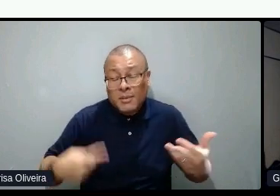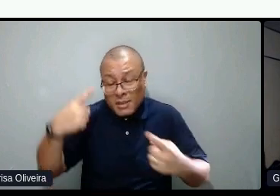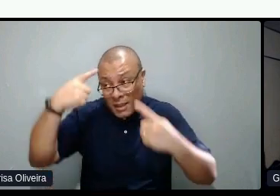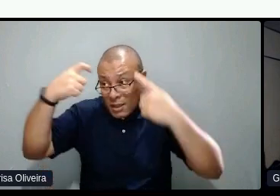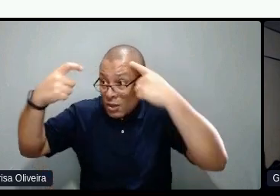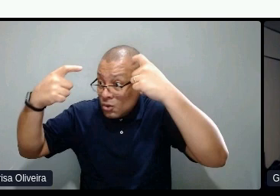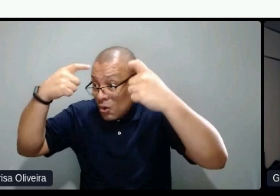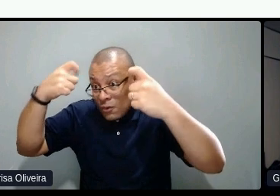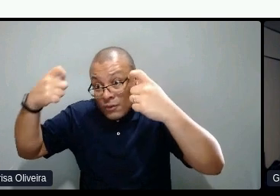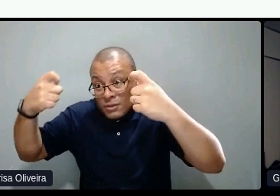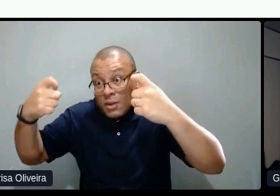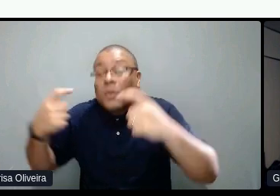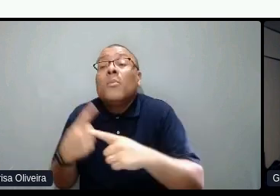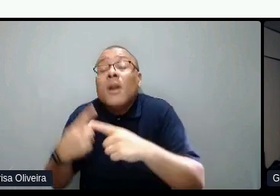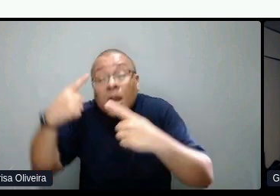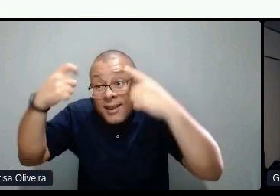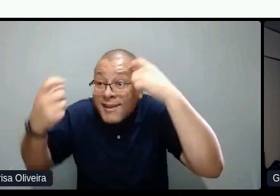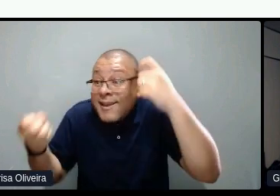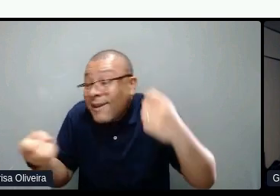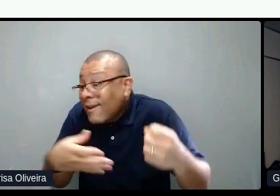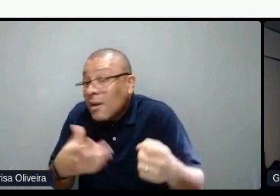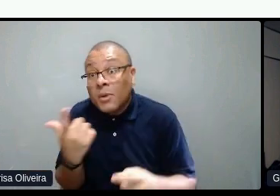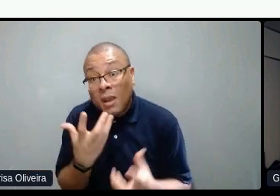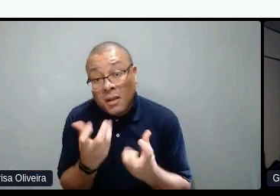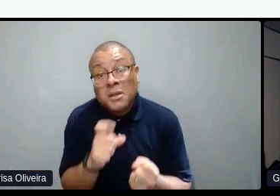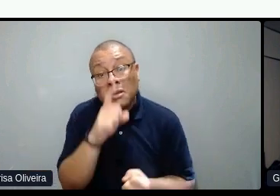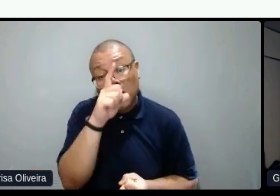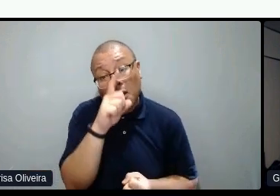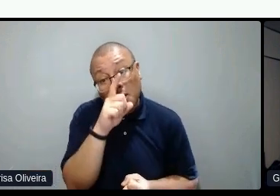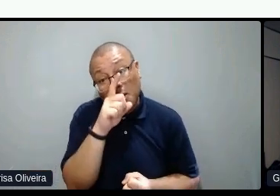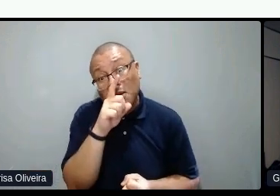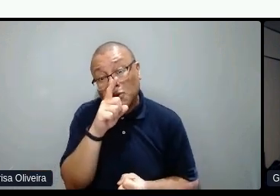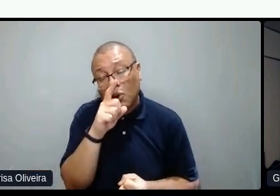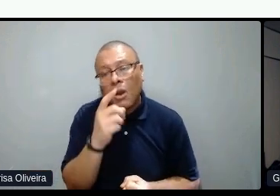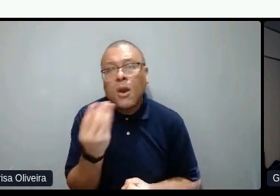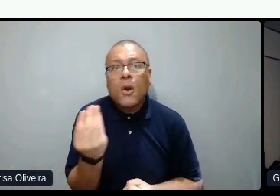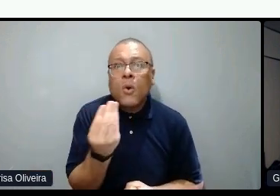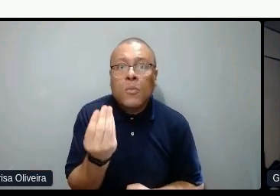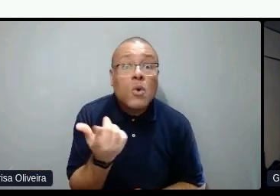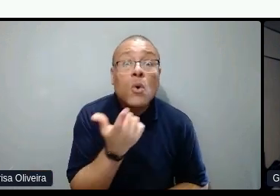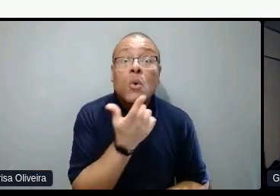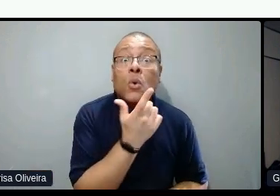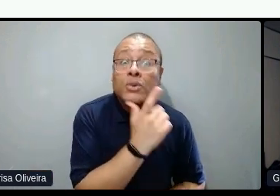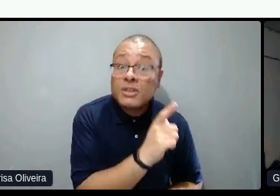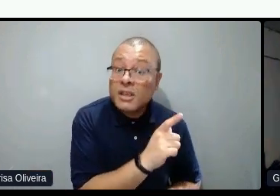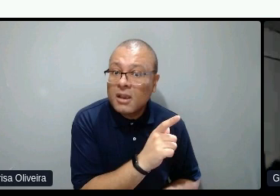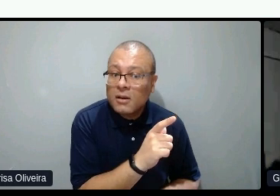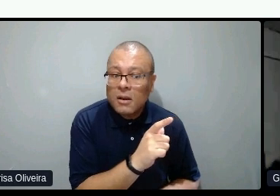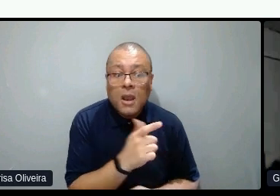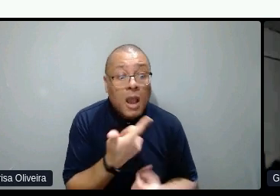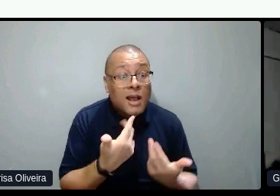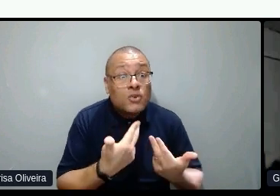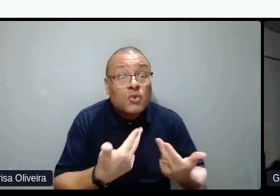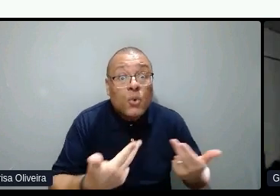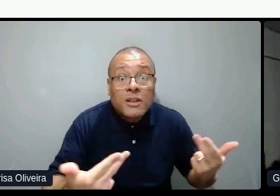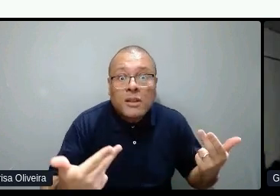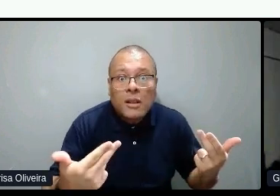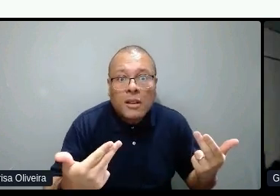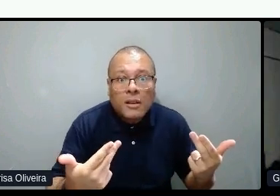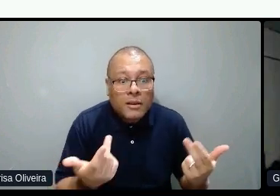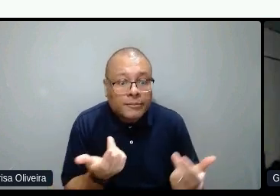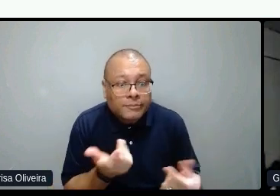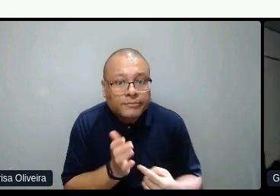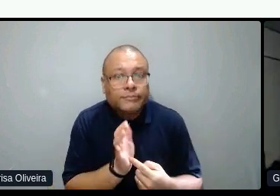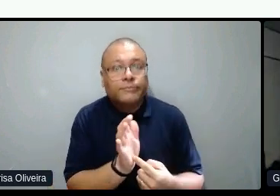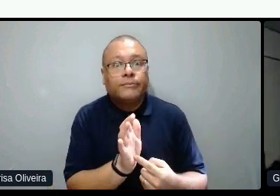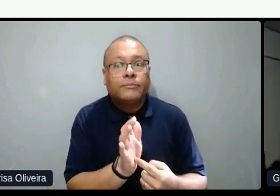we take small risks. Amy Edmondson talks about how we can look at what are the things that we can prevent.